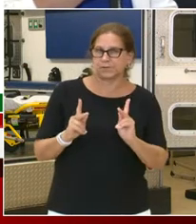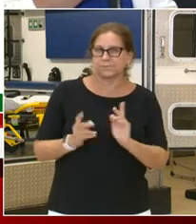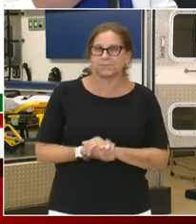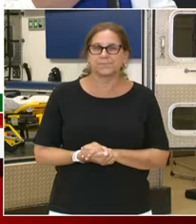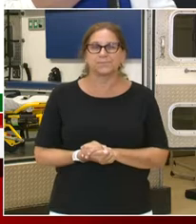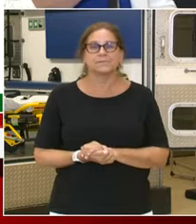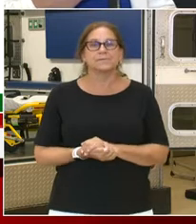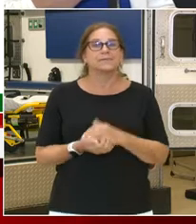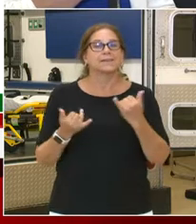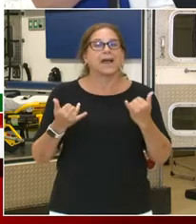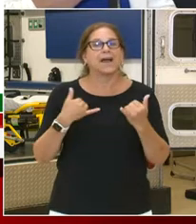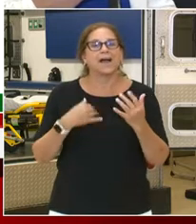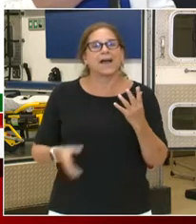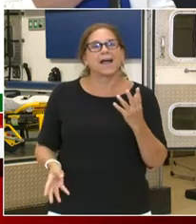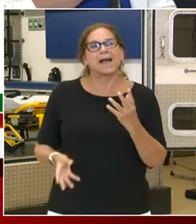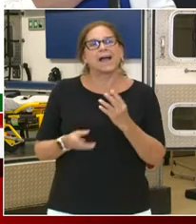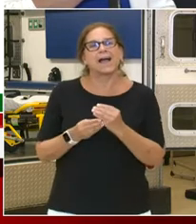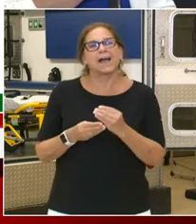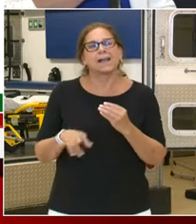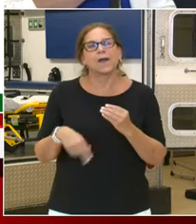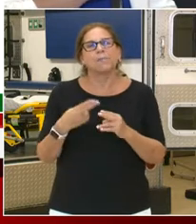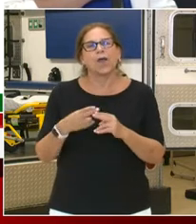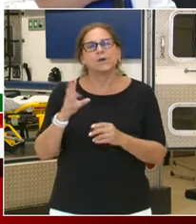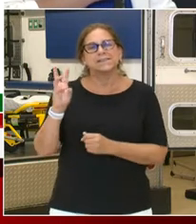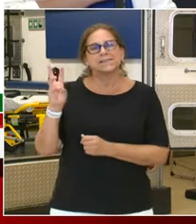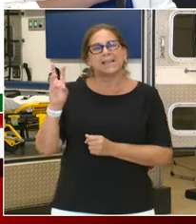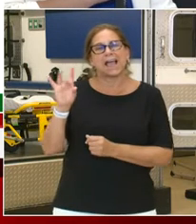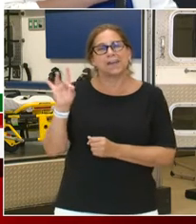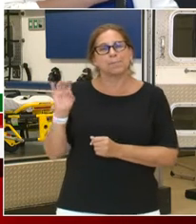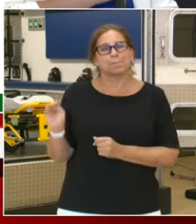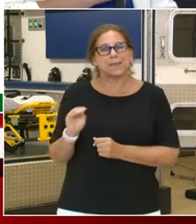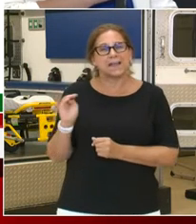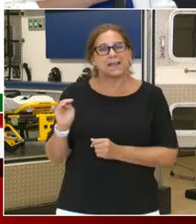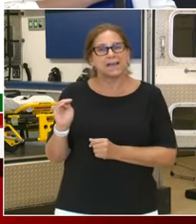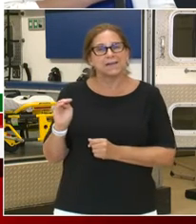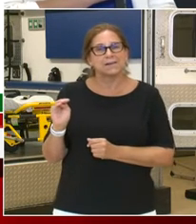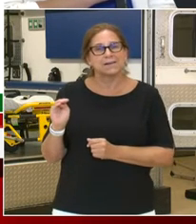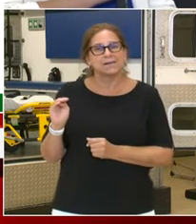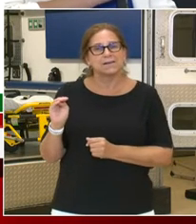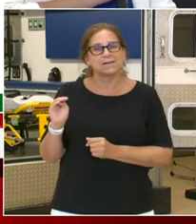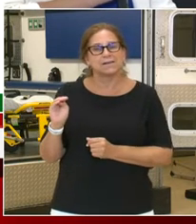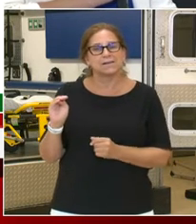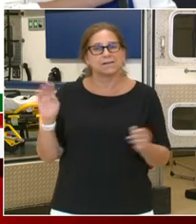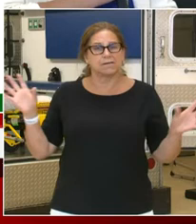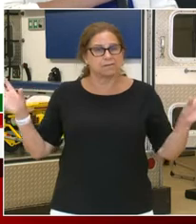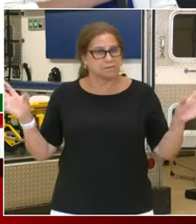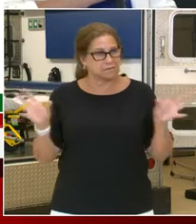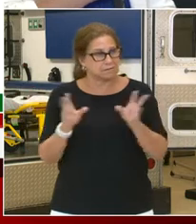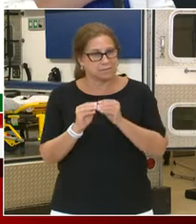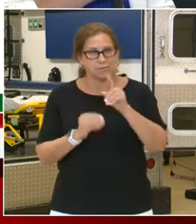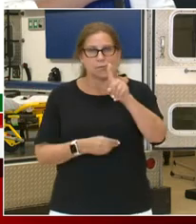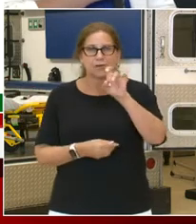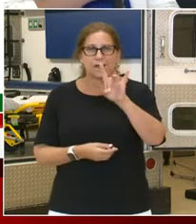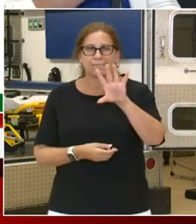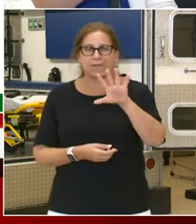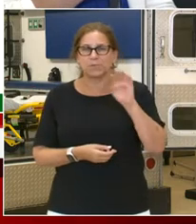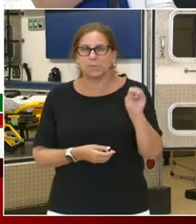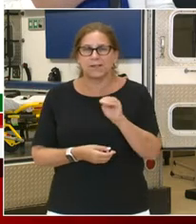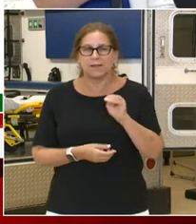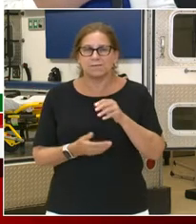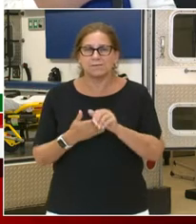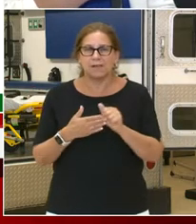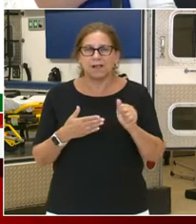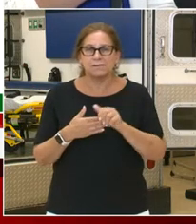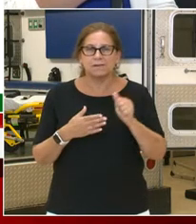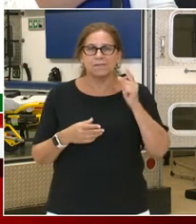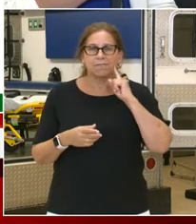additional approximately $68 million, $185 million total, in additional funding to increase high-quality, affordable child care, as well as the